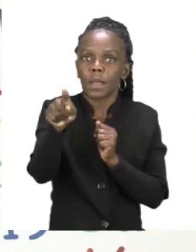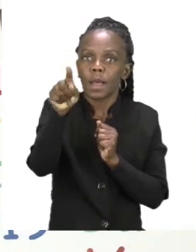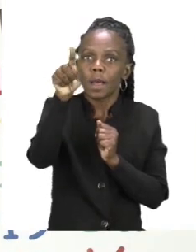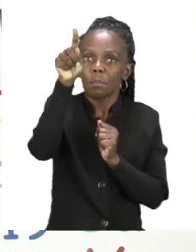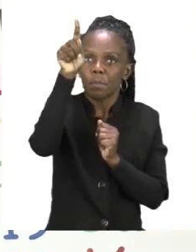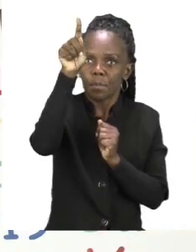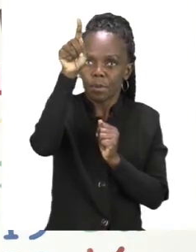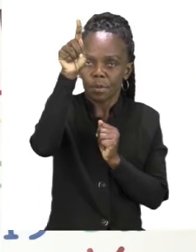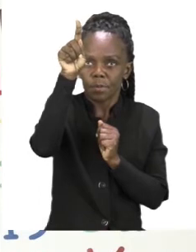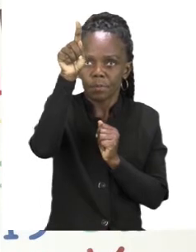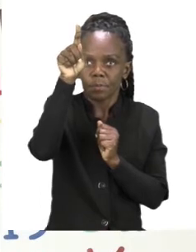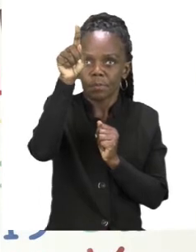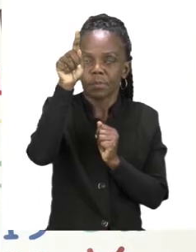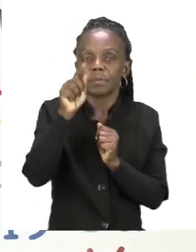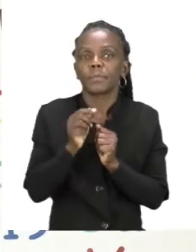up.